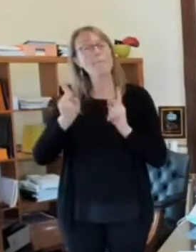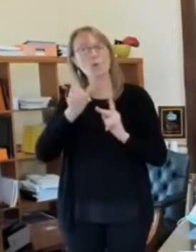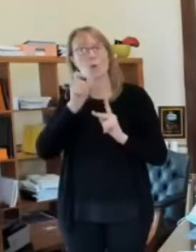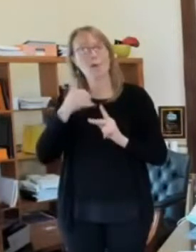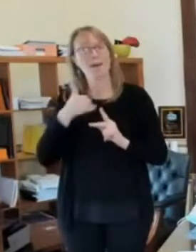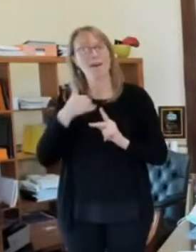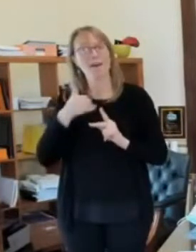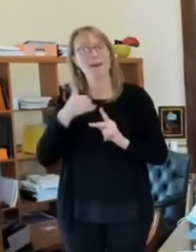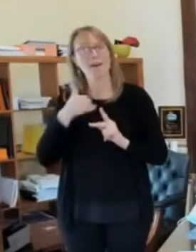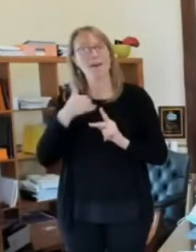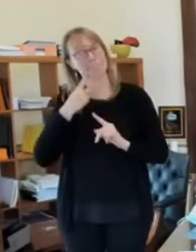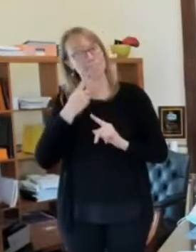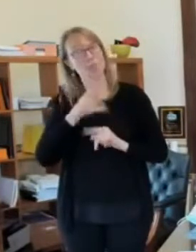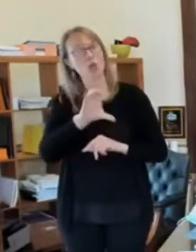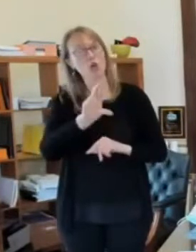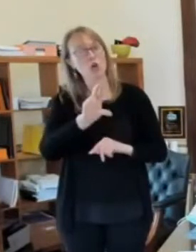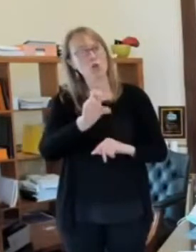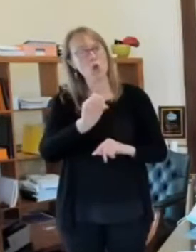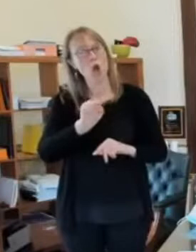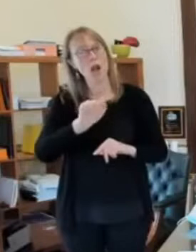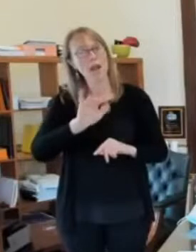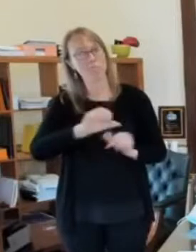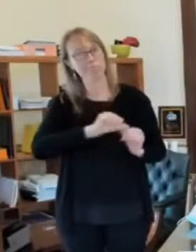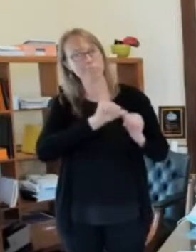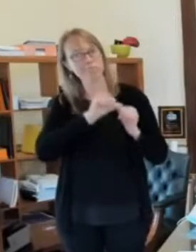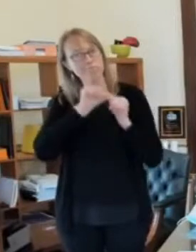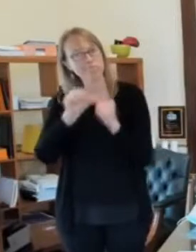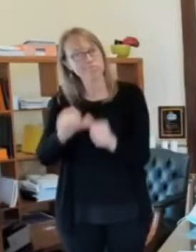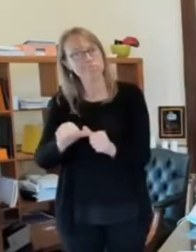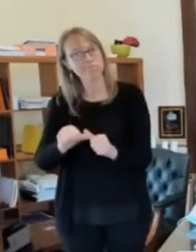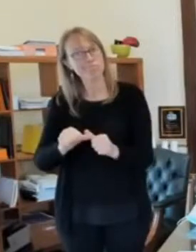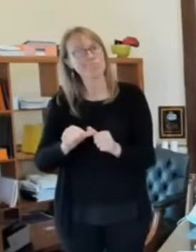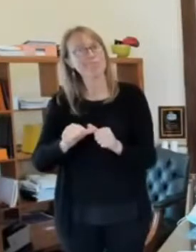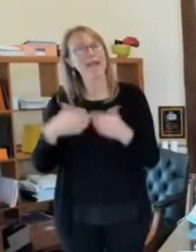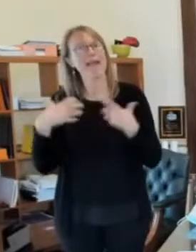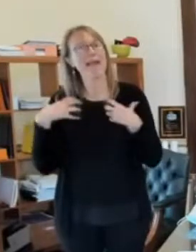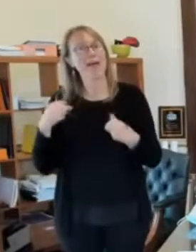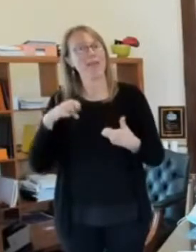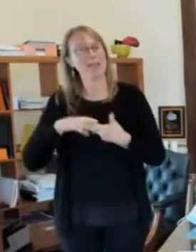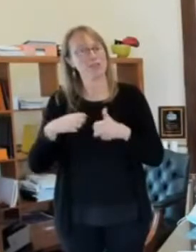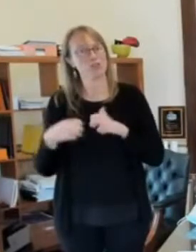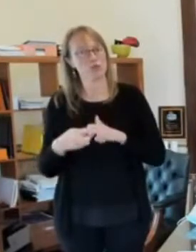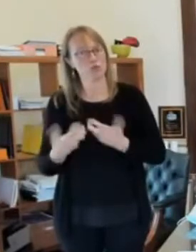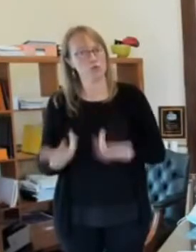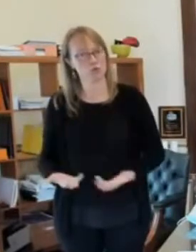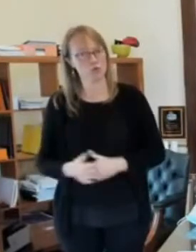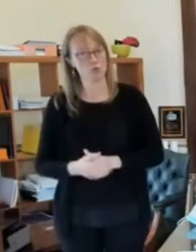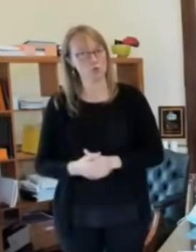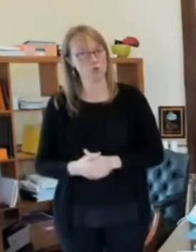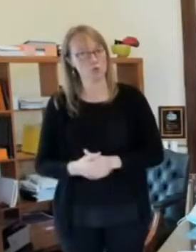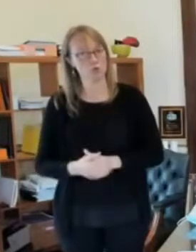that in the city of St. Louis, there are 41,000 people over